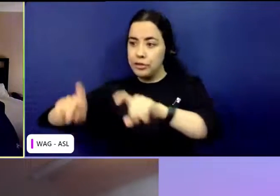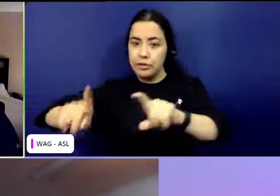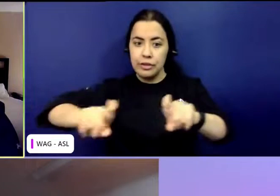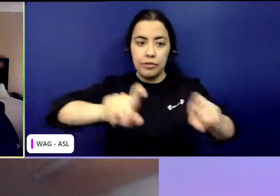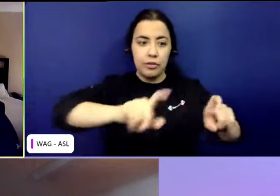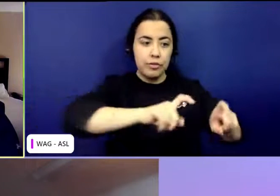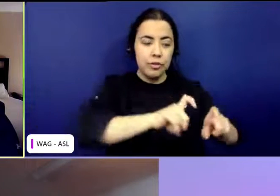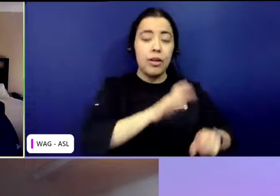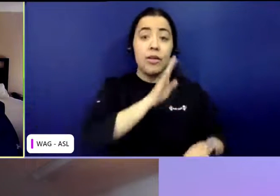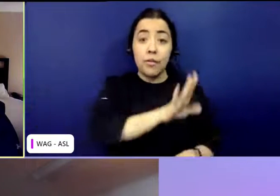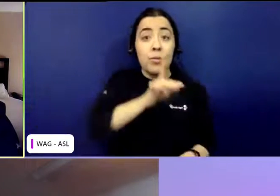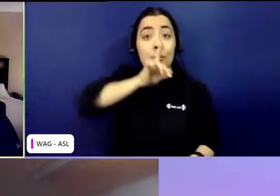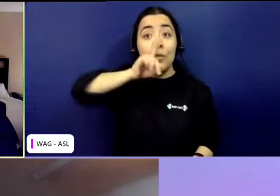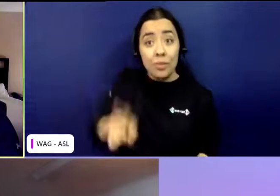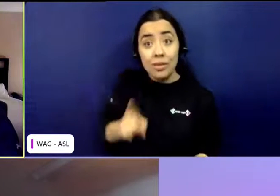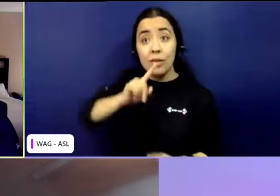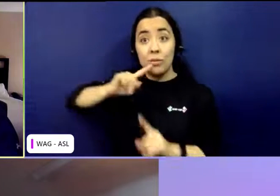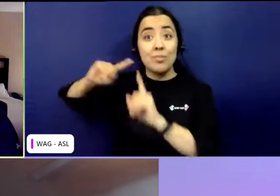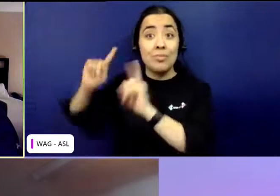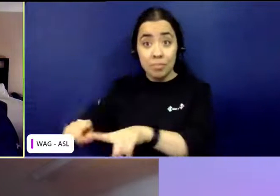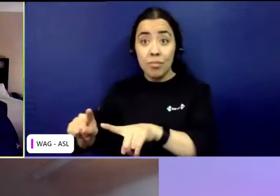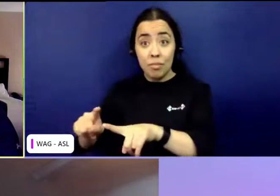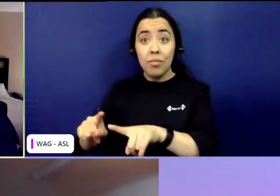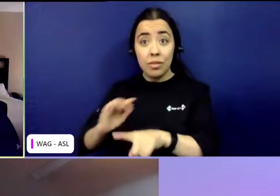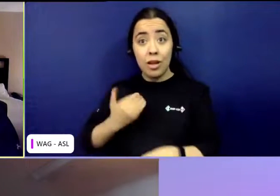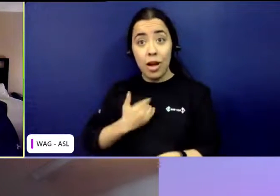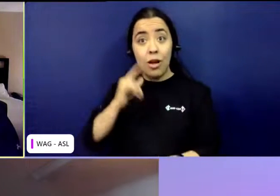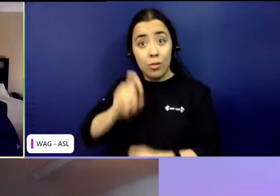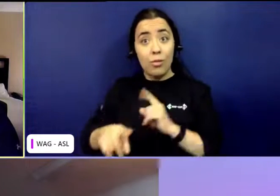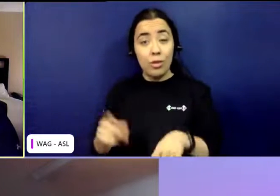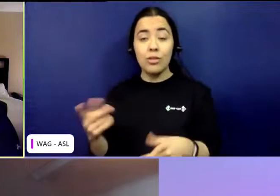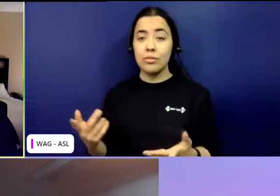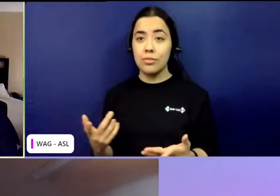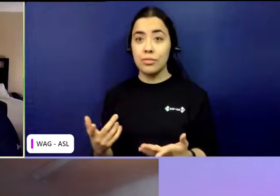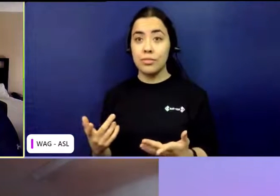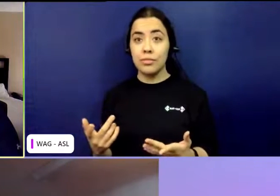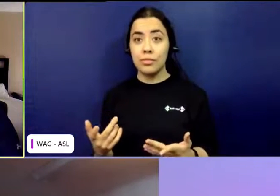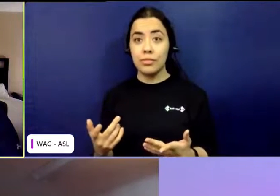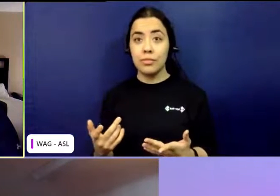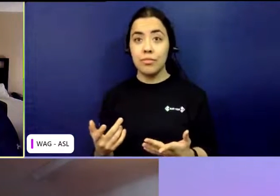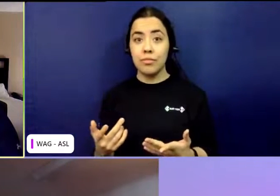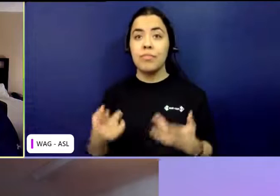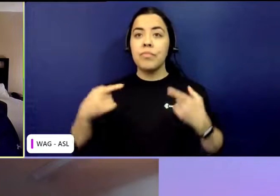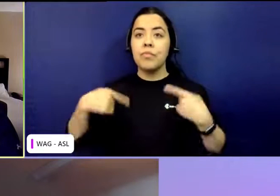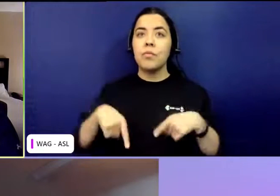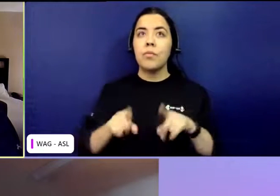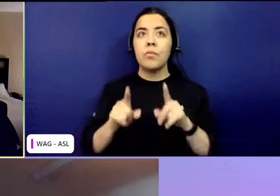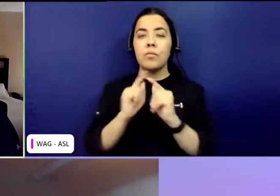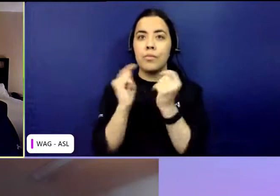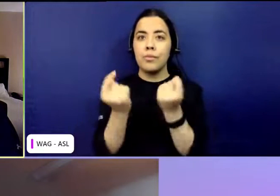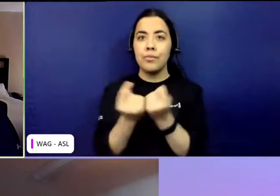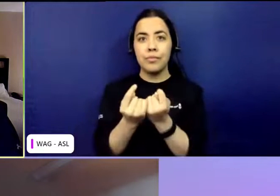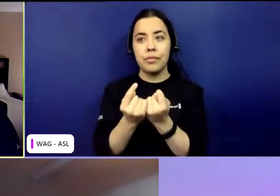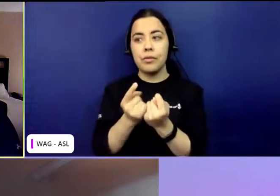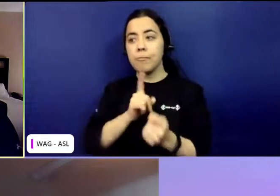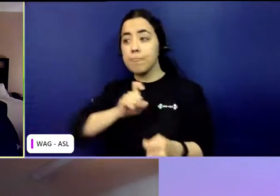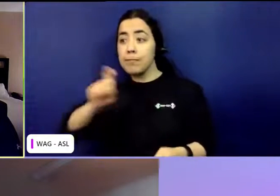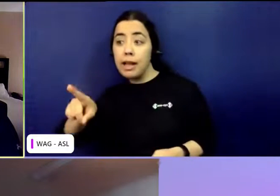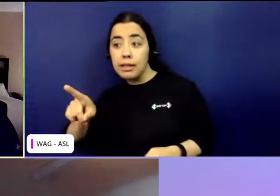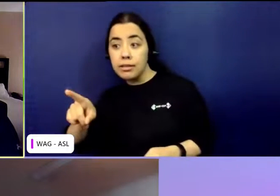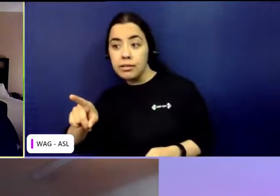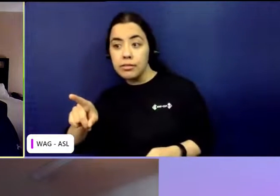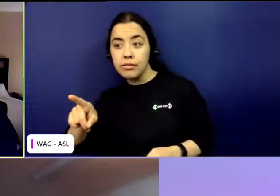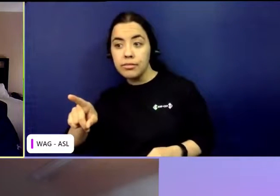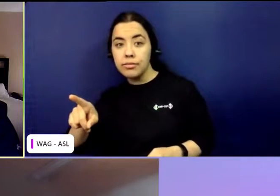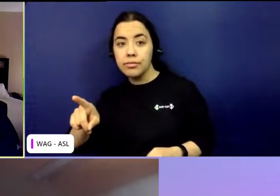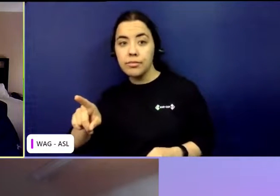had their real responses to the questions. And so then as the team would be asked a question, and